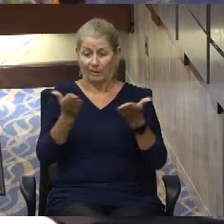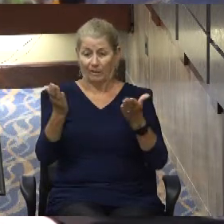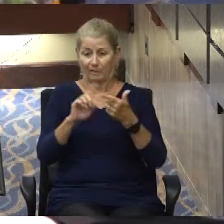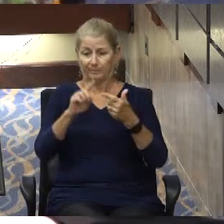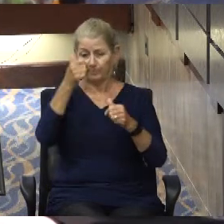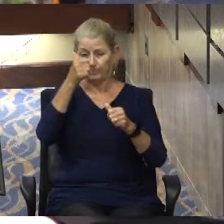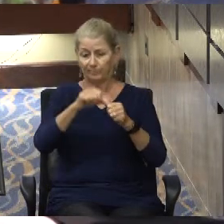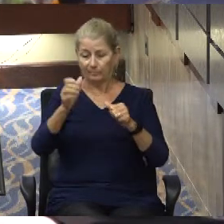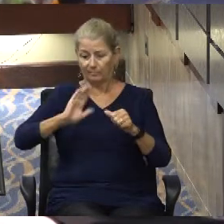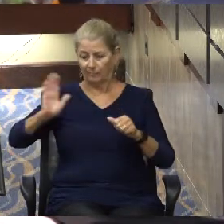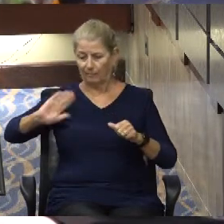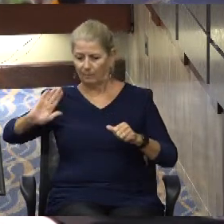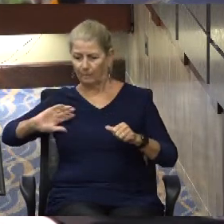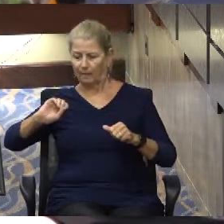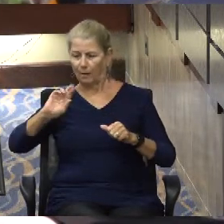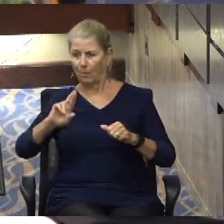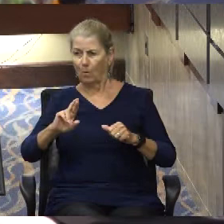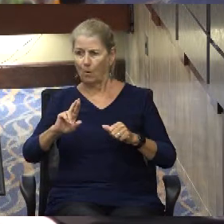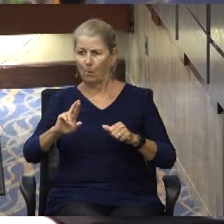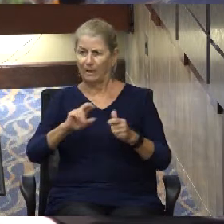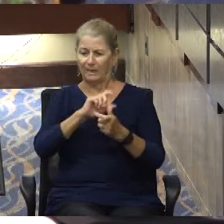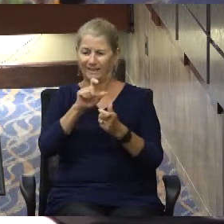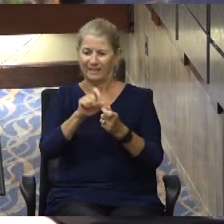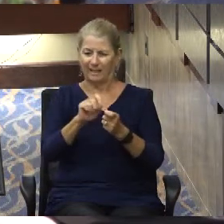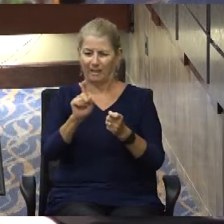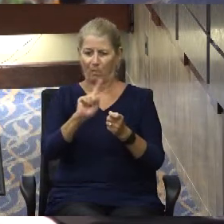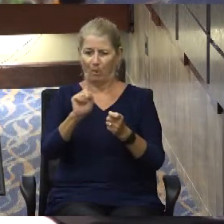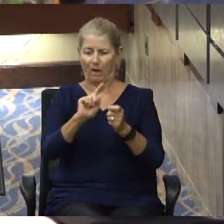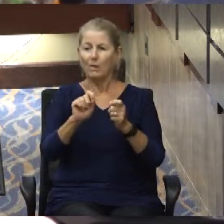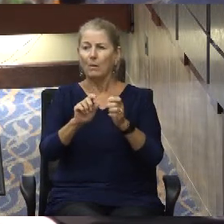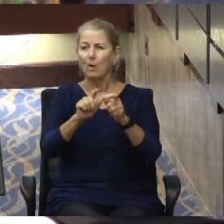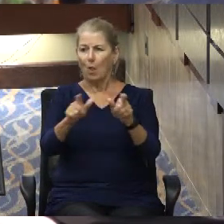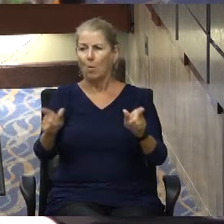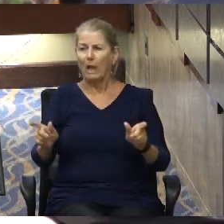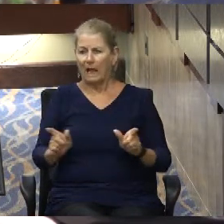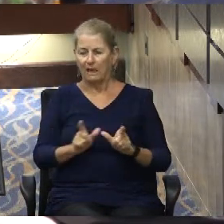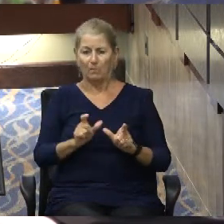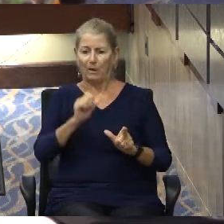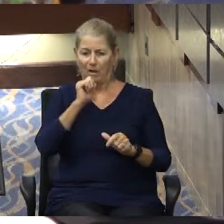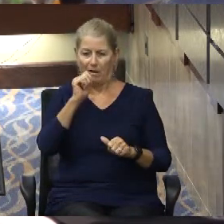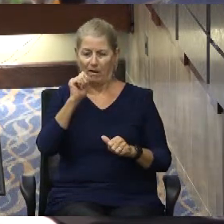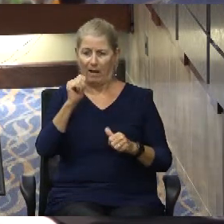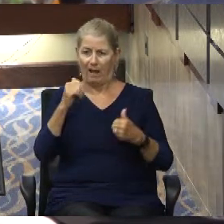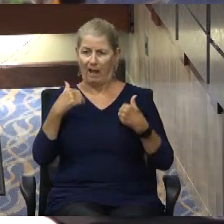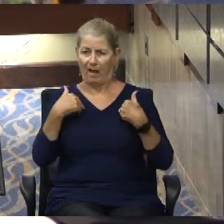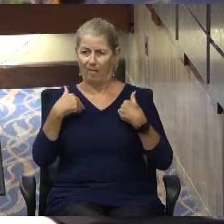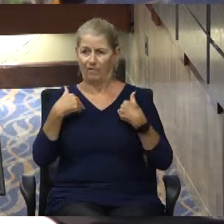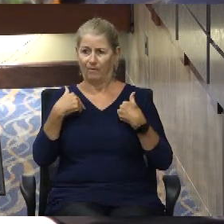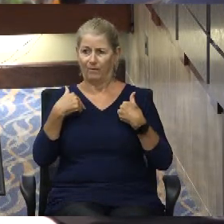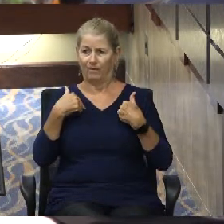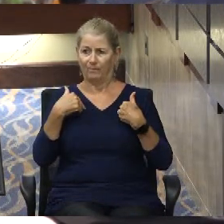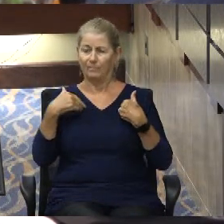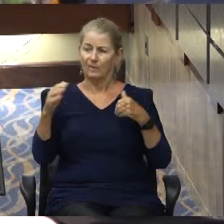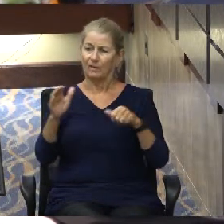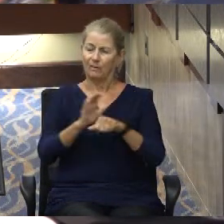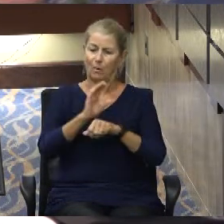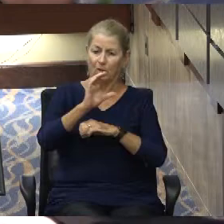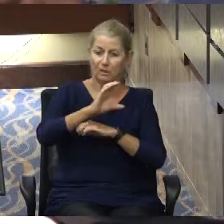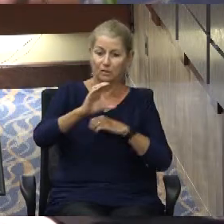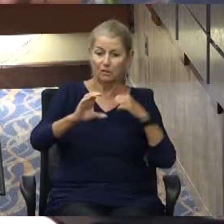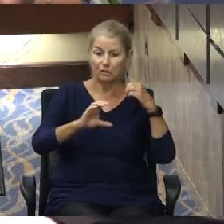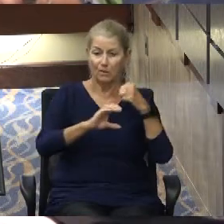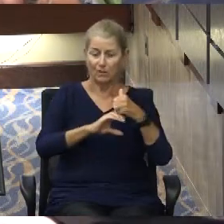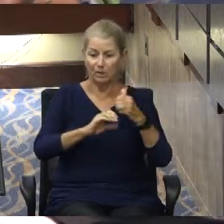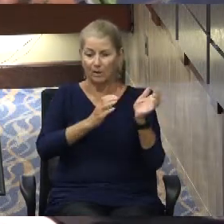they were here or, you know, exactly where they were located. We don't necessarily have as-built construction plans that go that